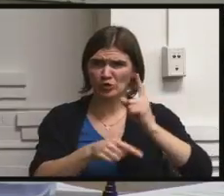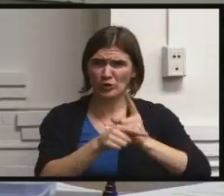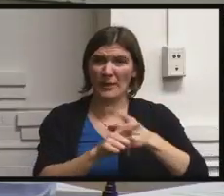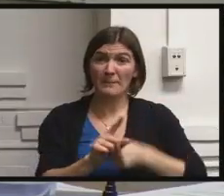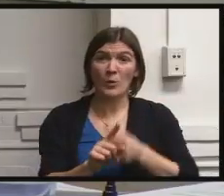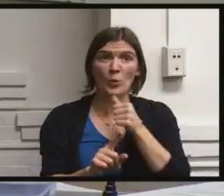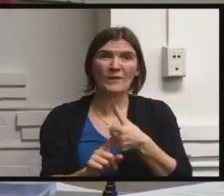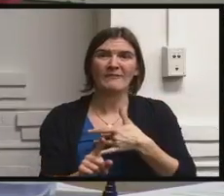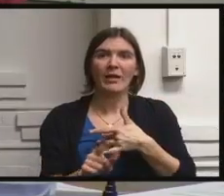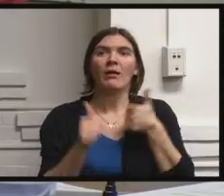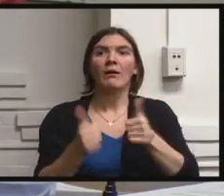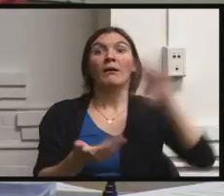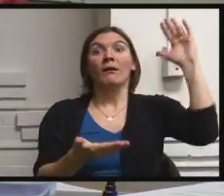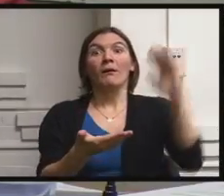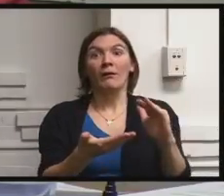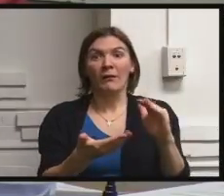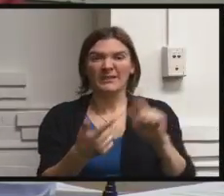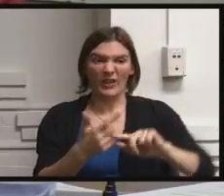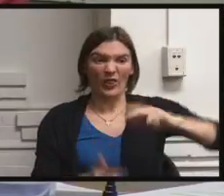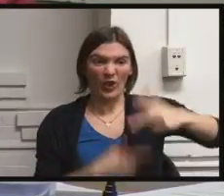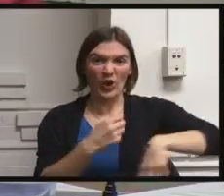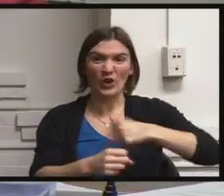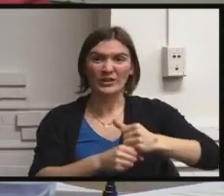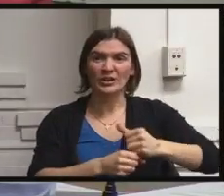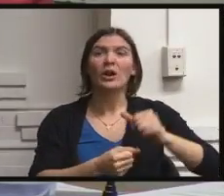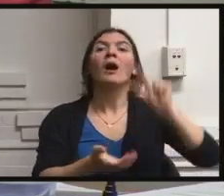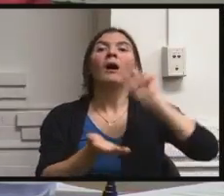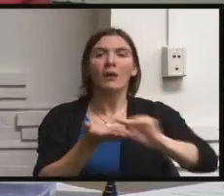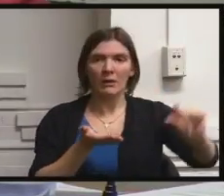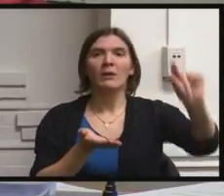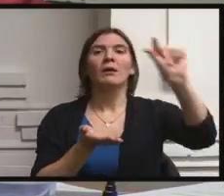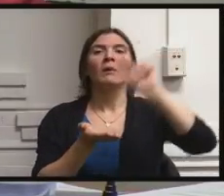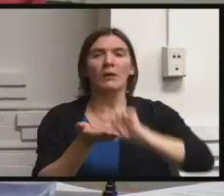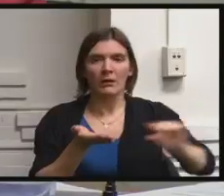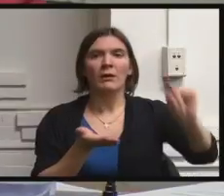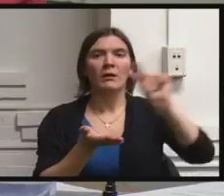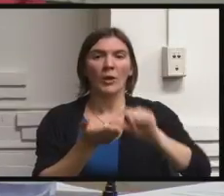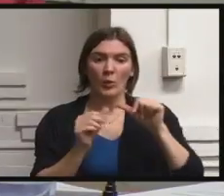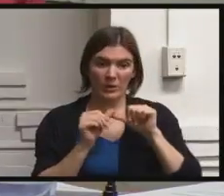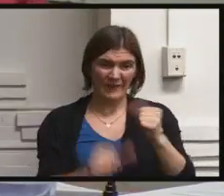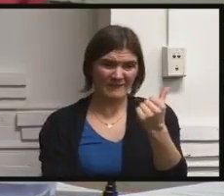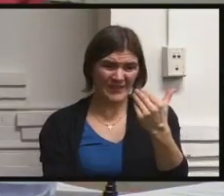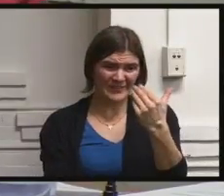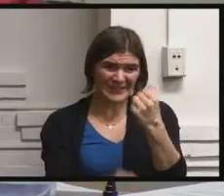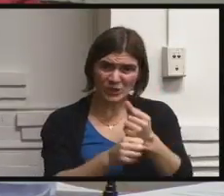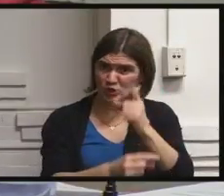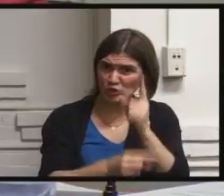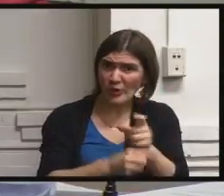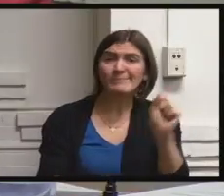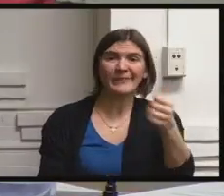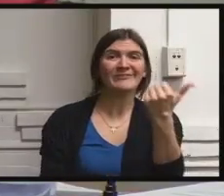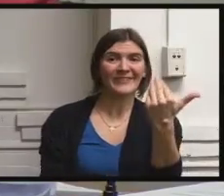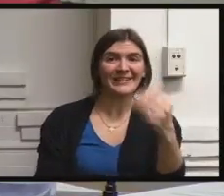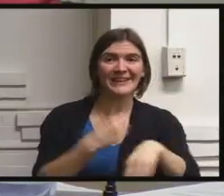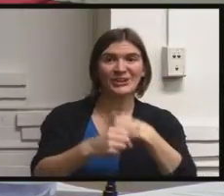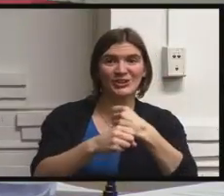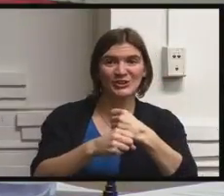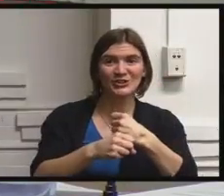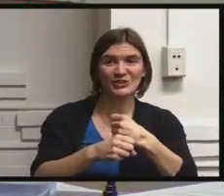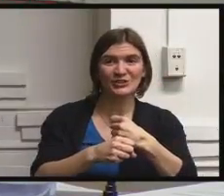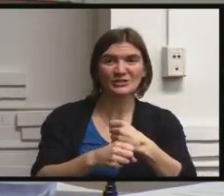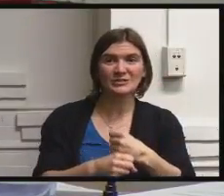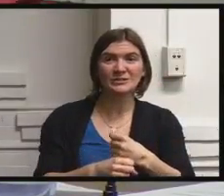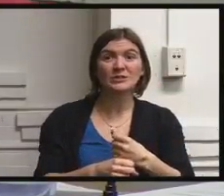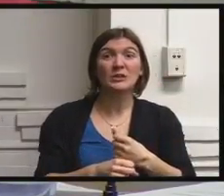effect of it for another year, which is mean we'd be in the third year of the $5 million, and that was a 15-year bond. That's correct. Yeah. So it's